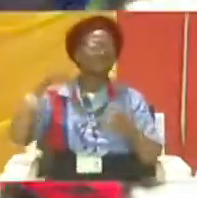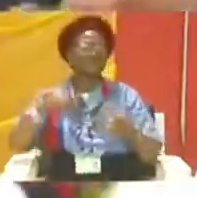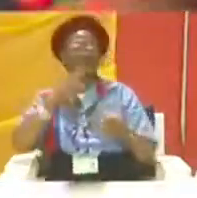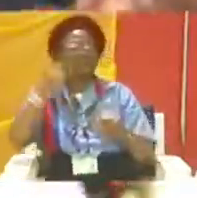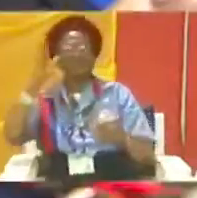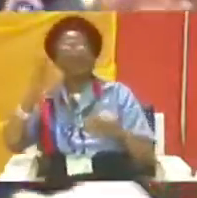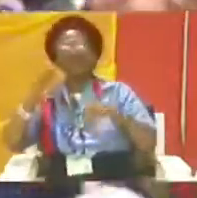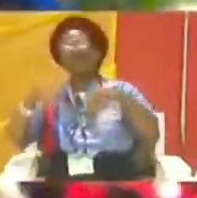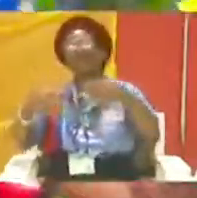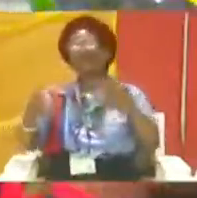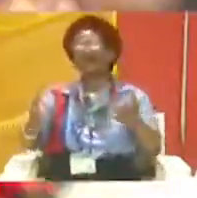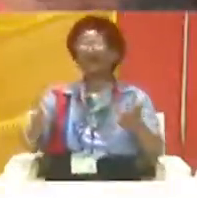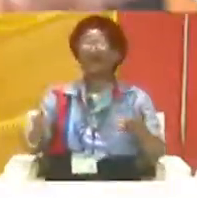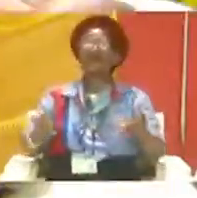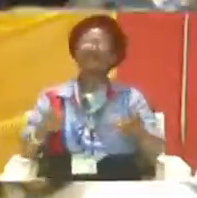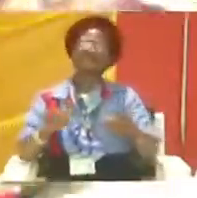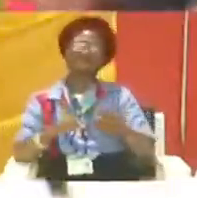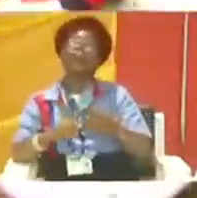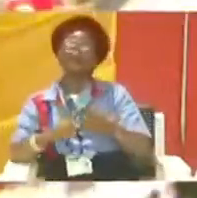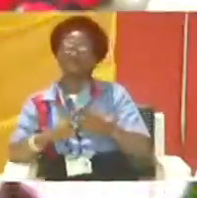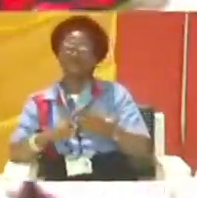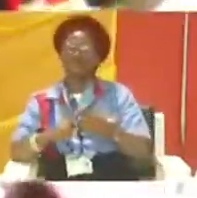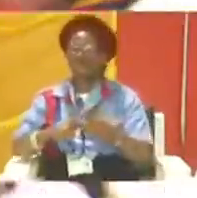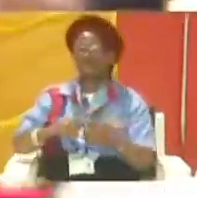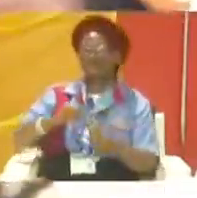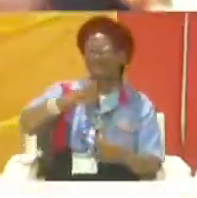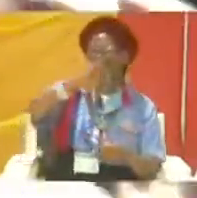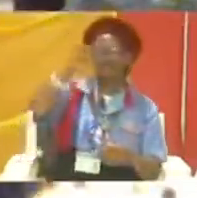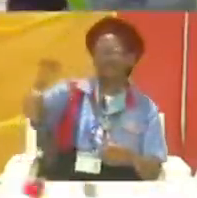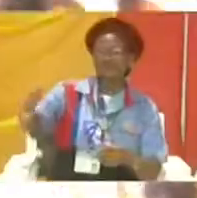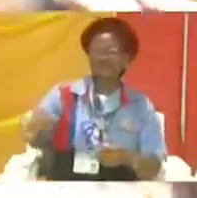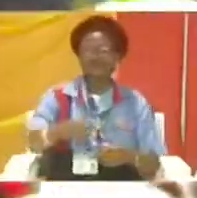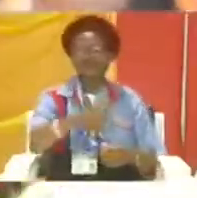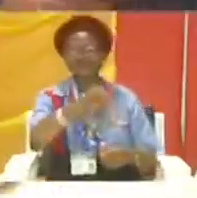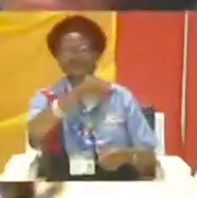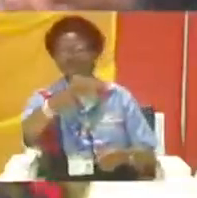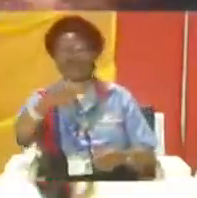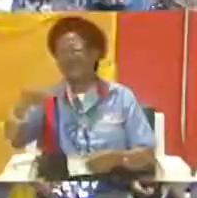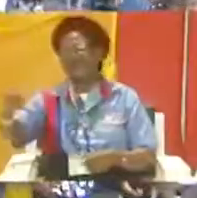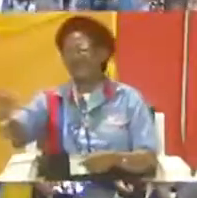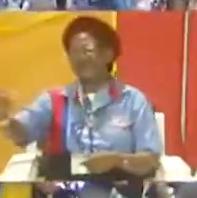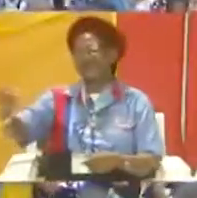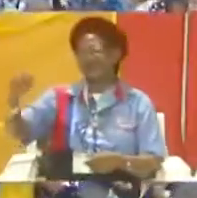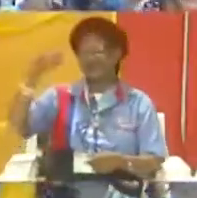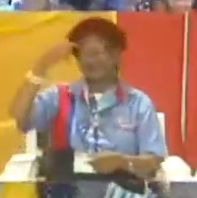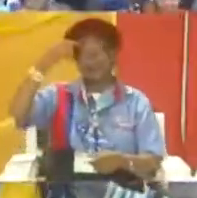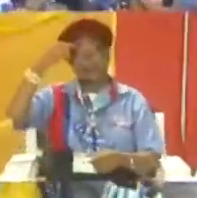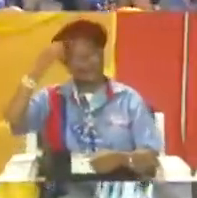to Jehovah,